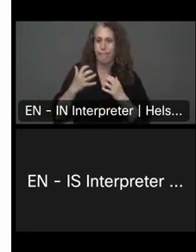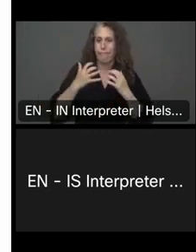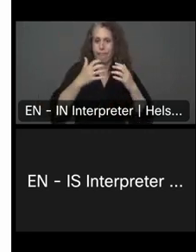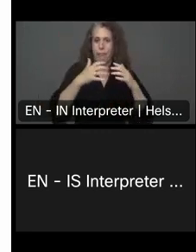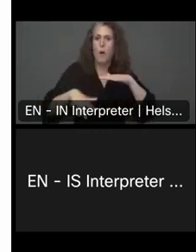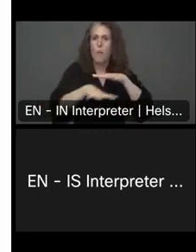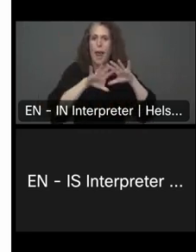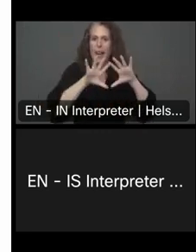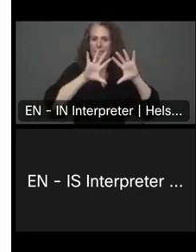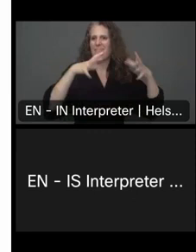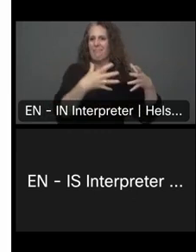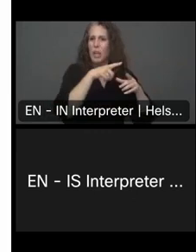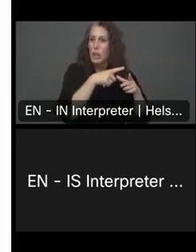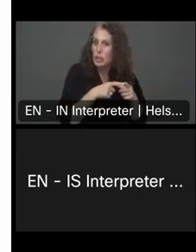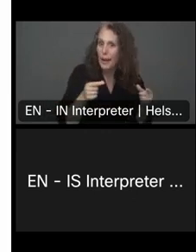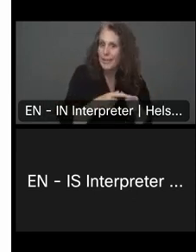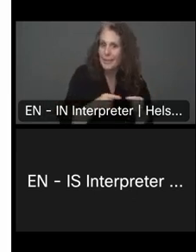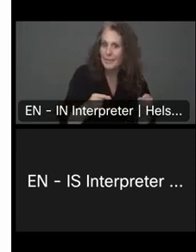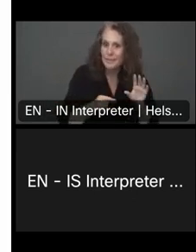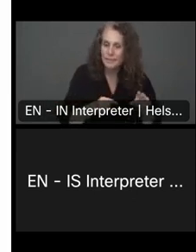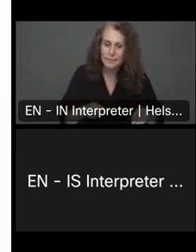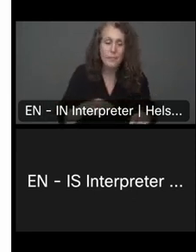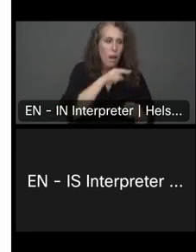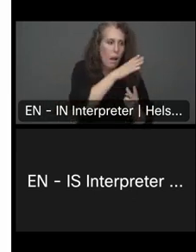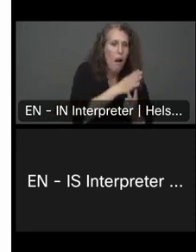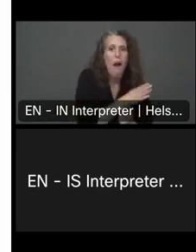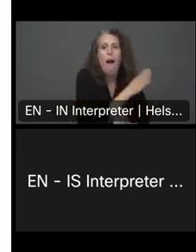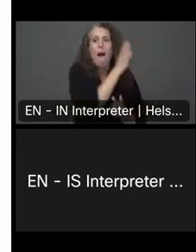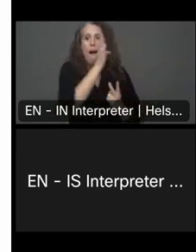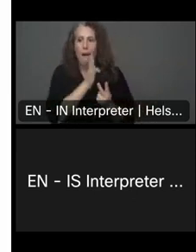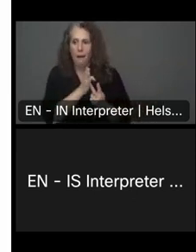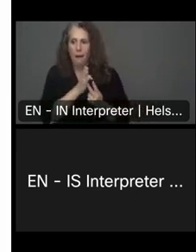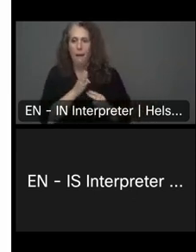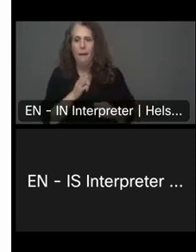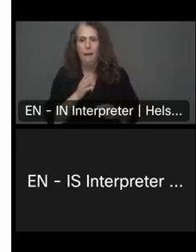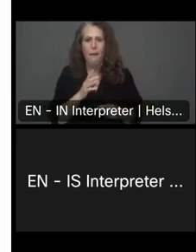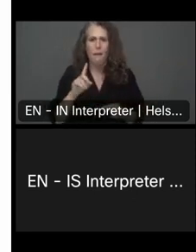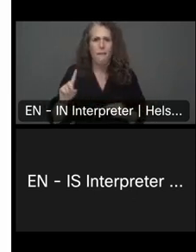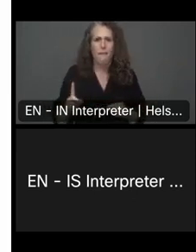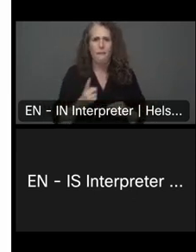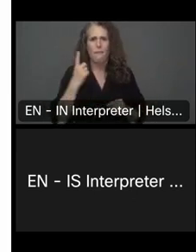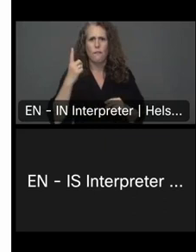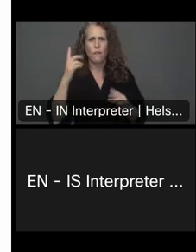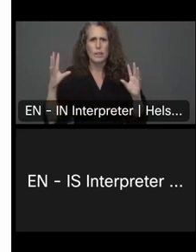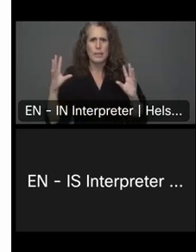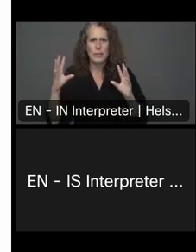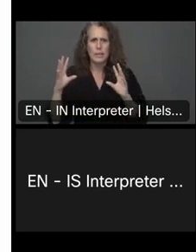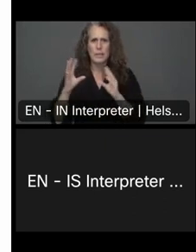of Japan, and later at the two first IPrA meetings of American Pragmatics